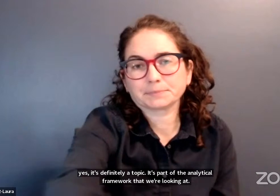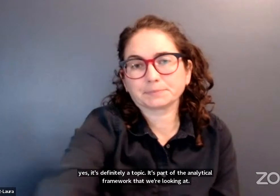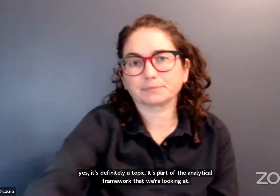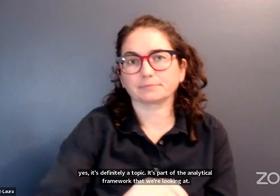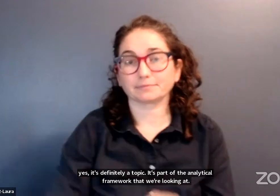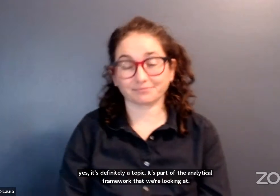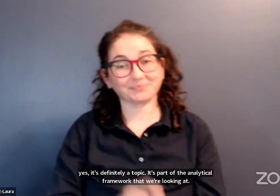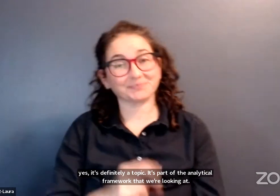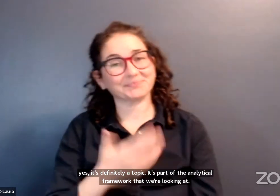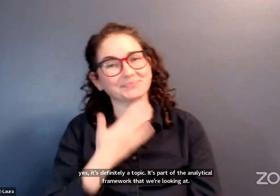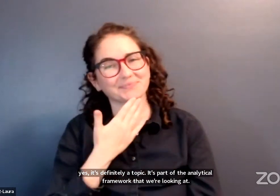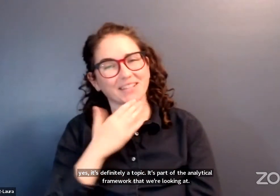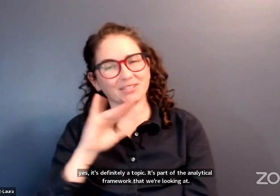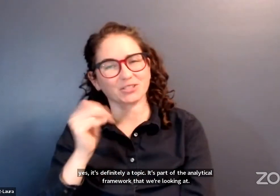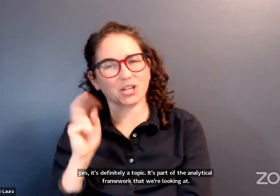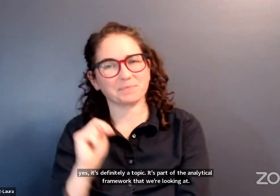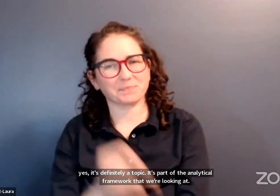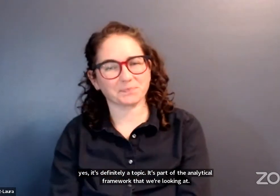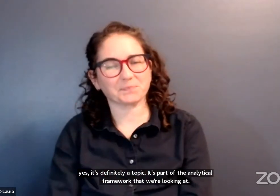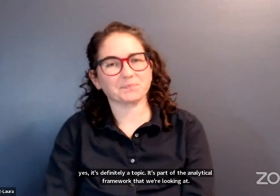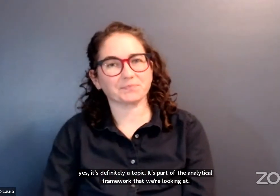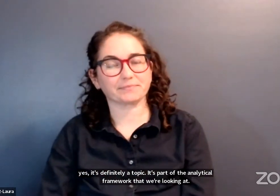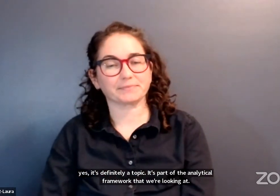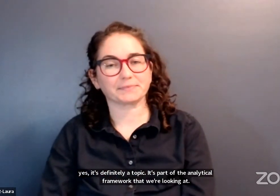Okay, thank you so much, John.